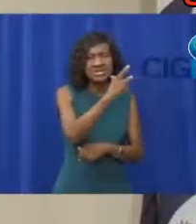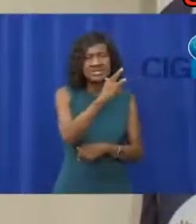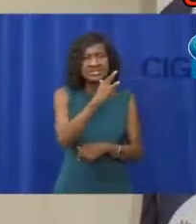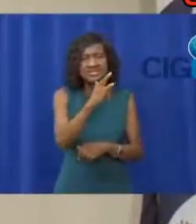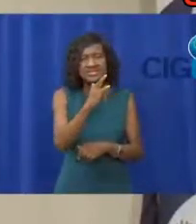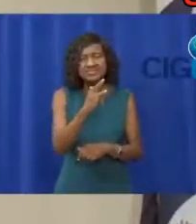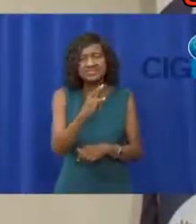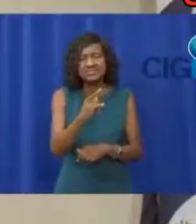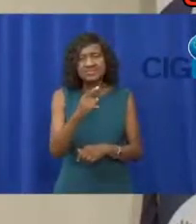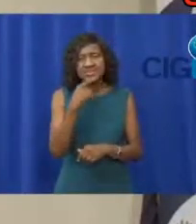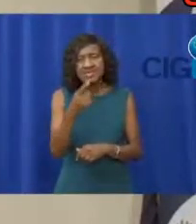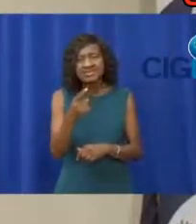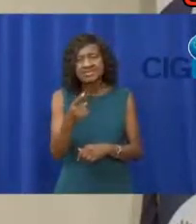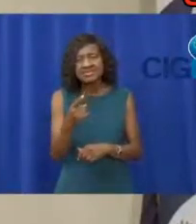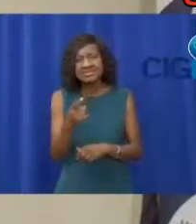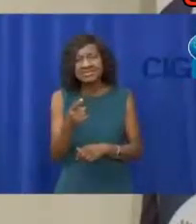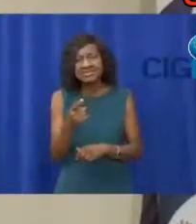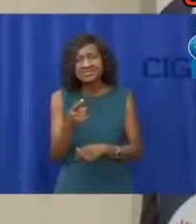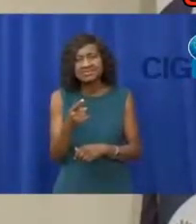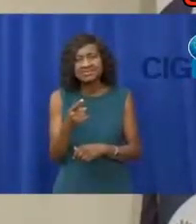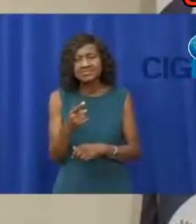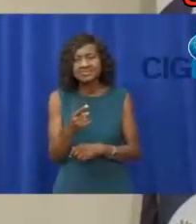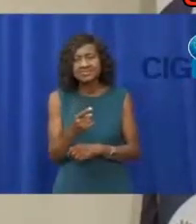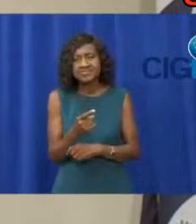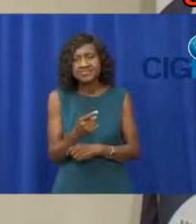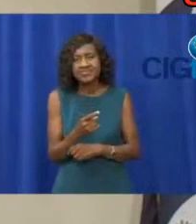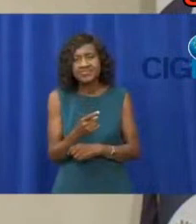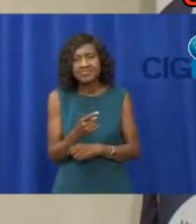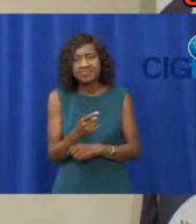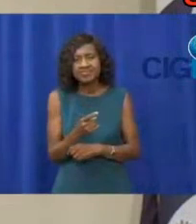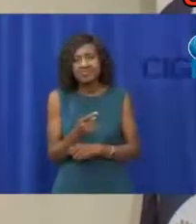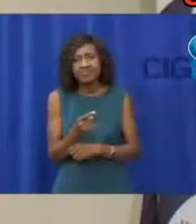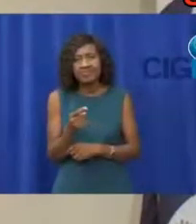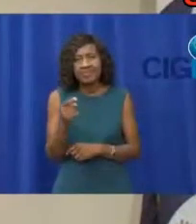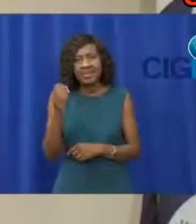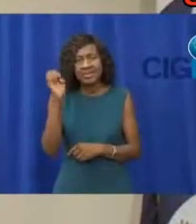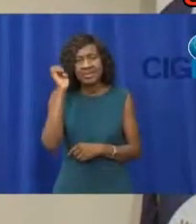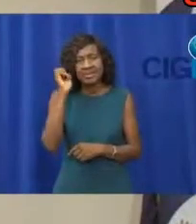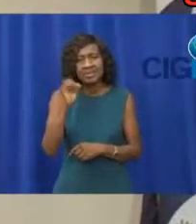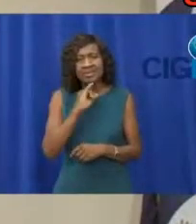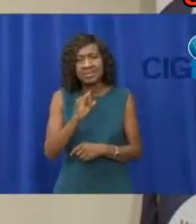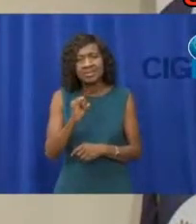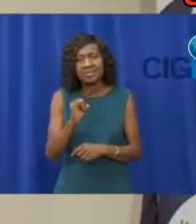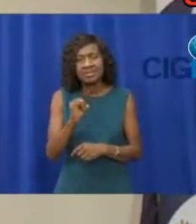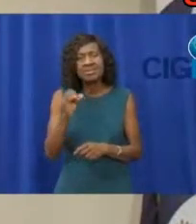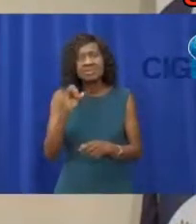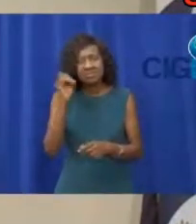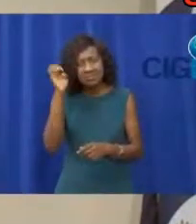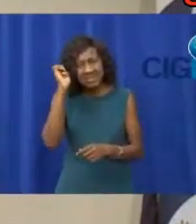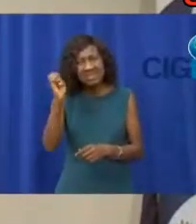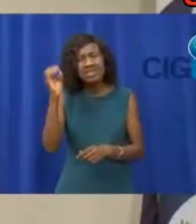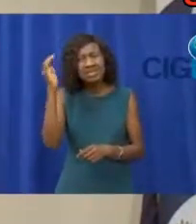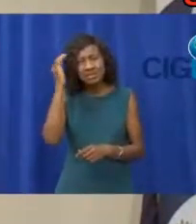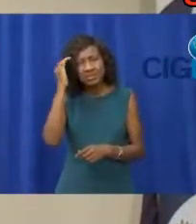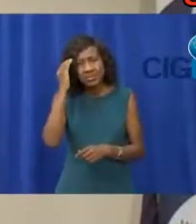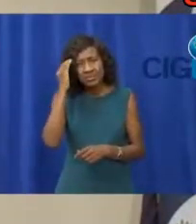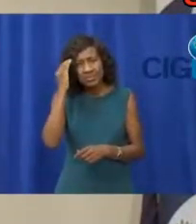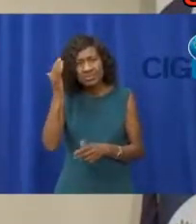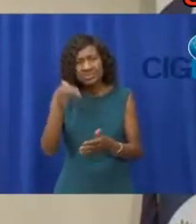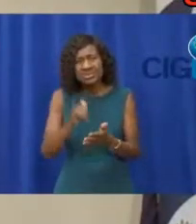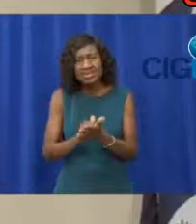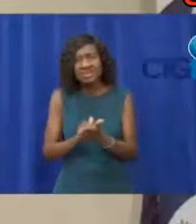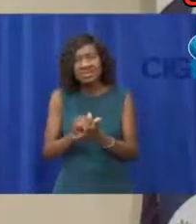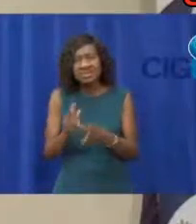and I fully endorse everything that he said. And of course, I am very aware of concern